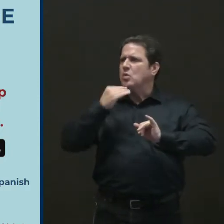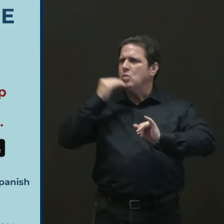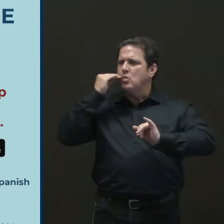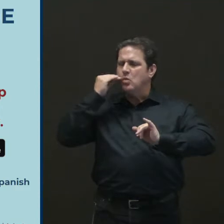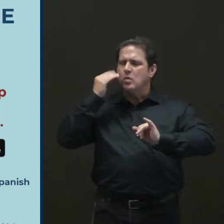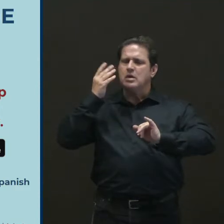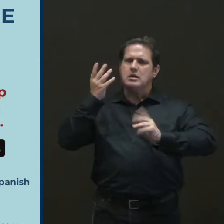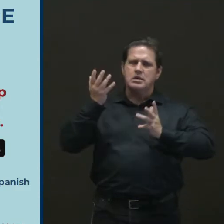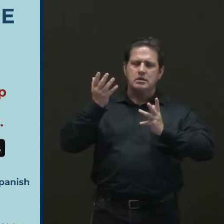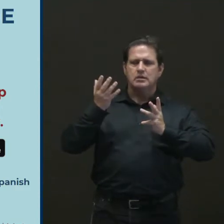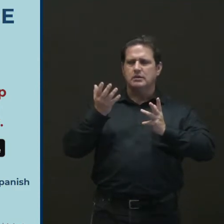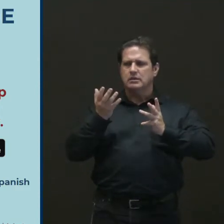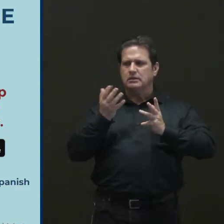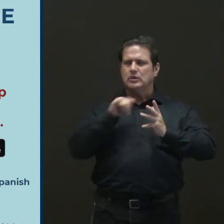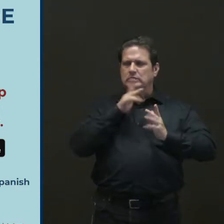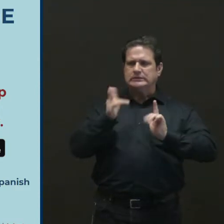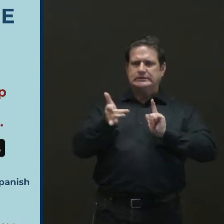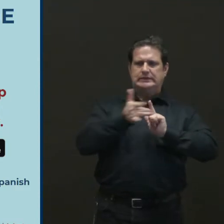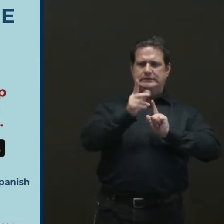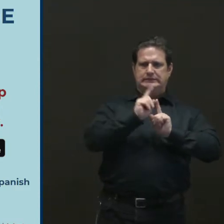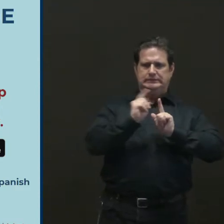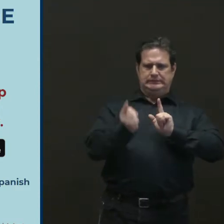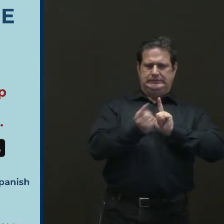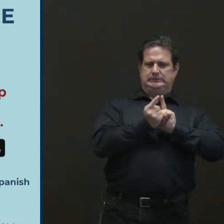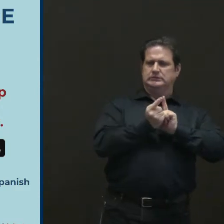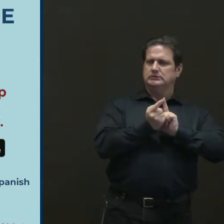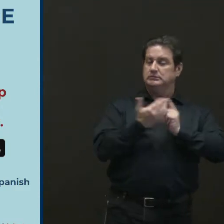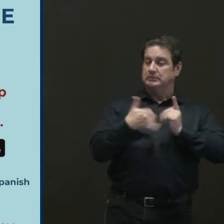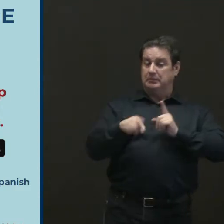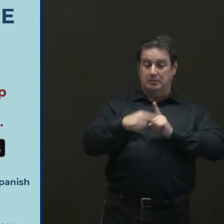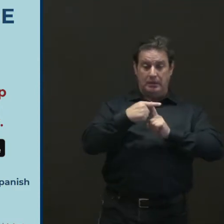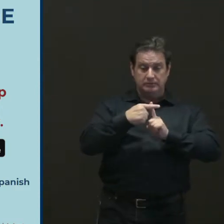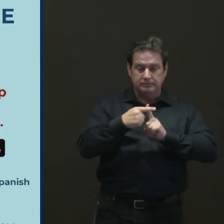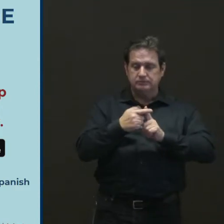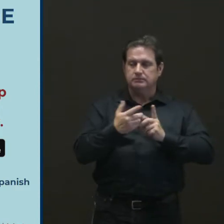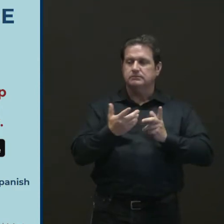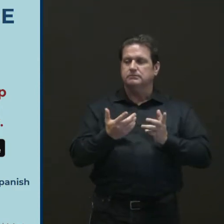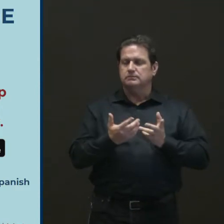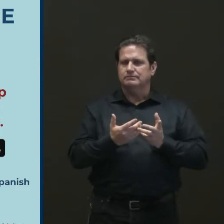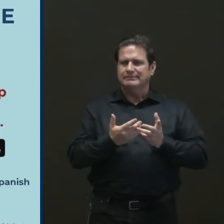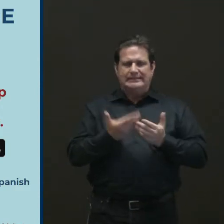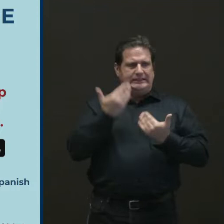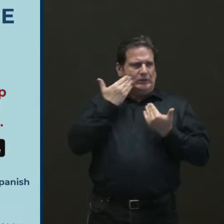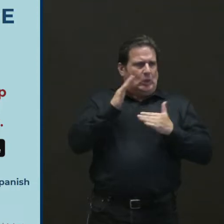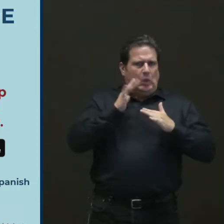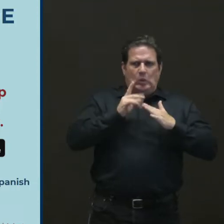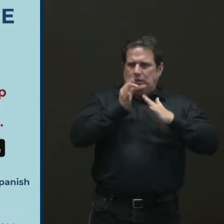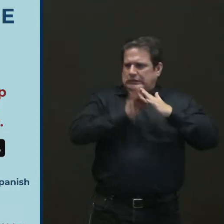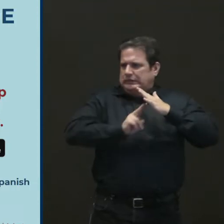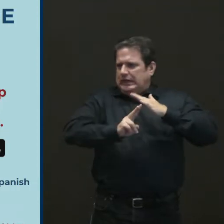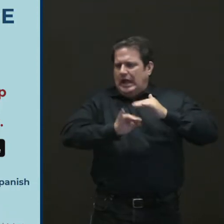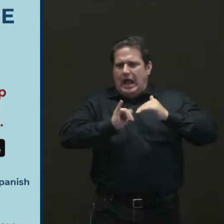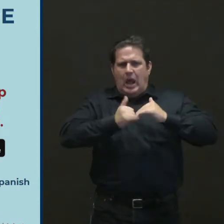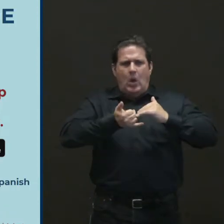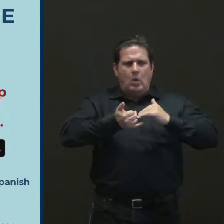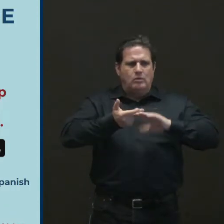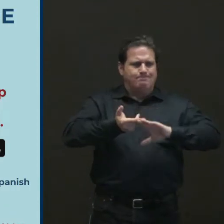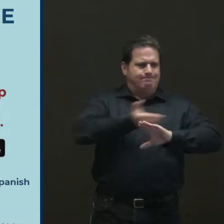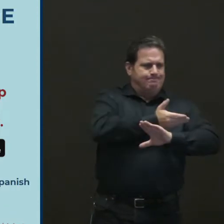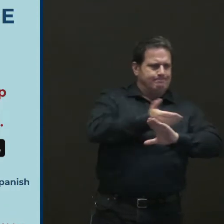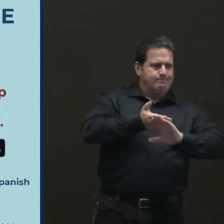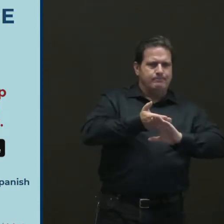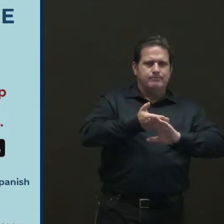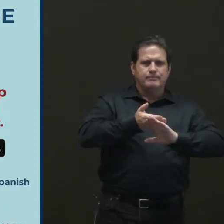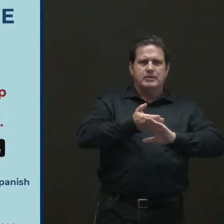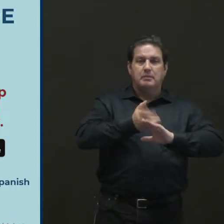home so they didn't come in contact with somebody who might be positive. We didn't know the extent at the time of the